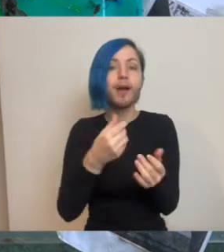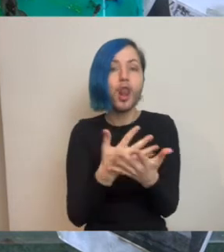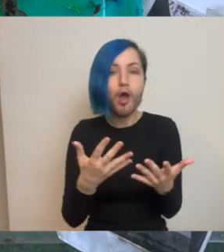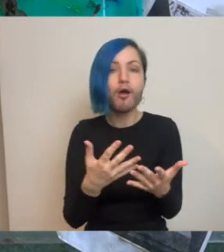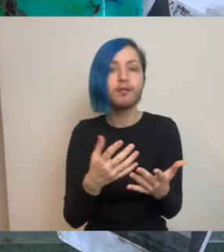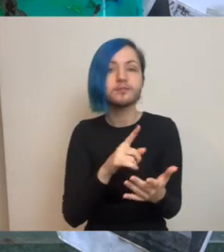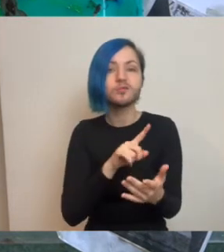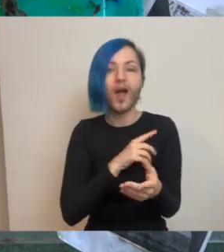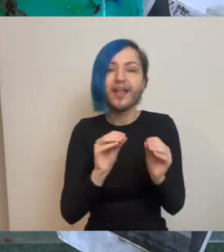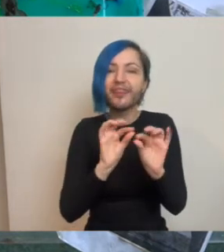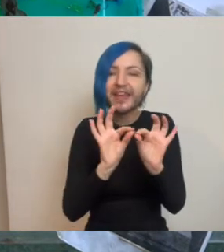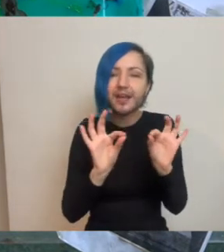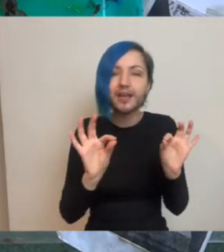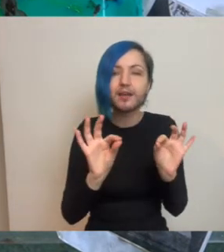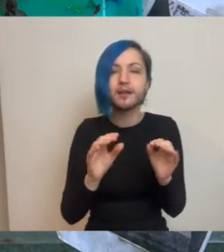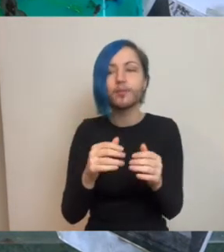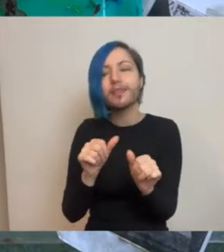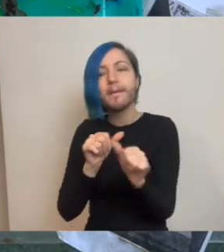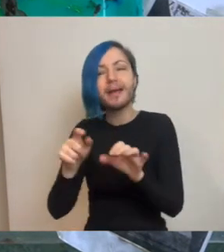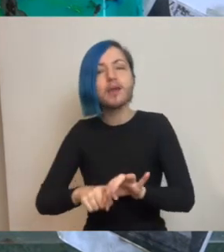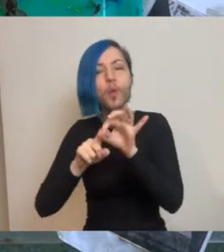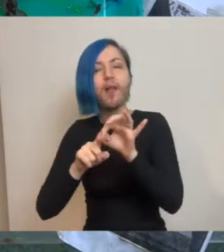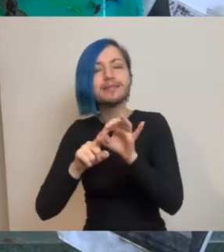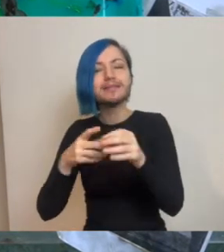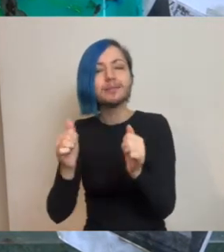have to test and see what works the best.